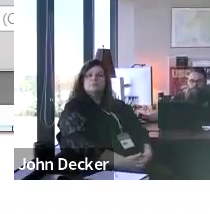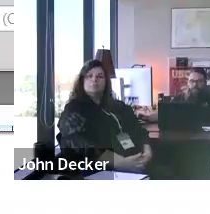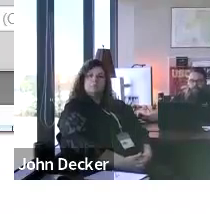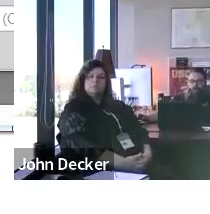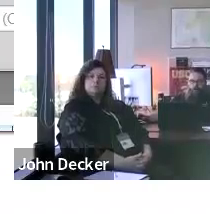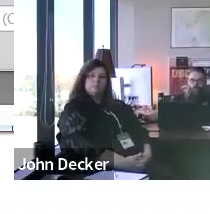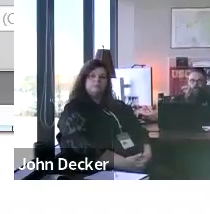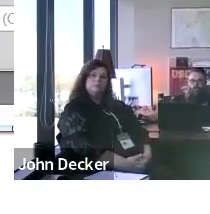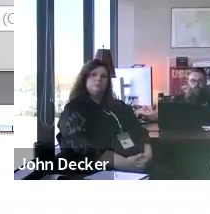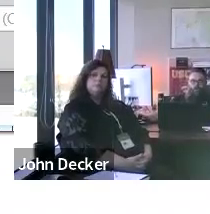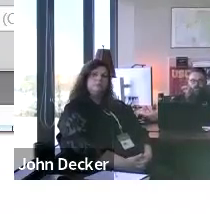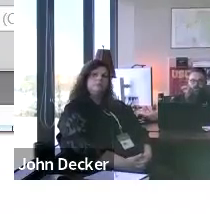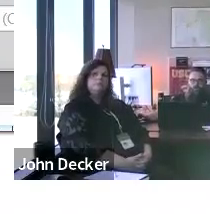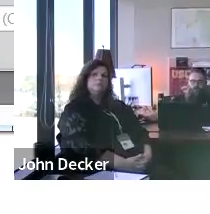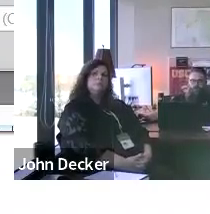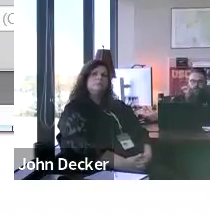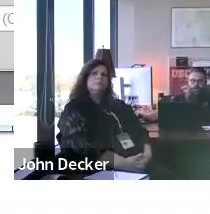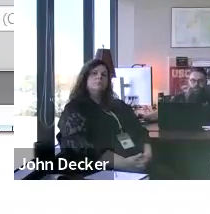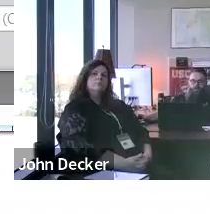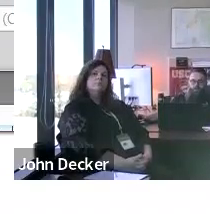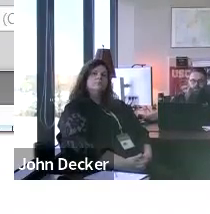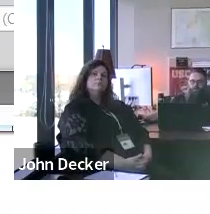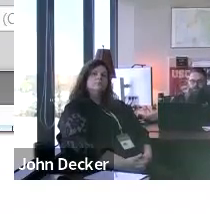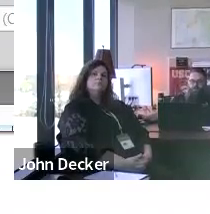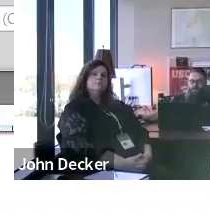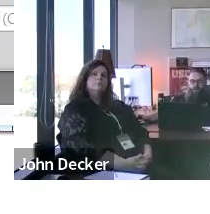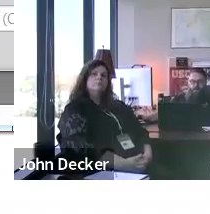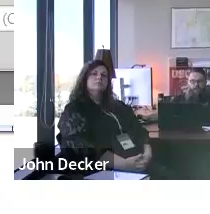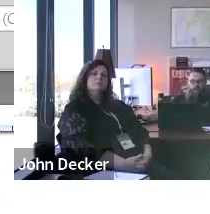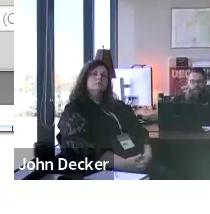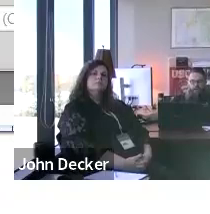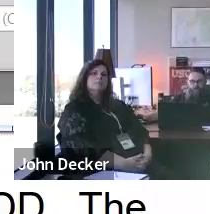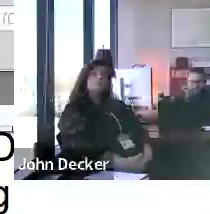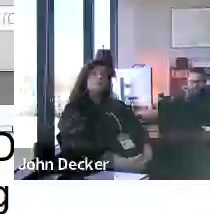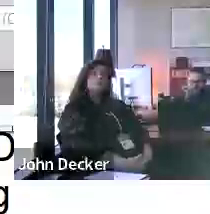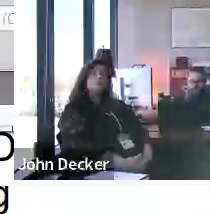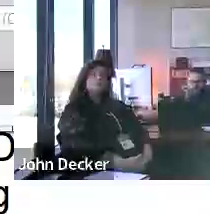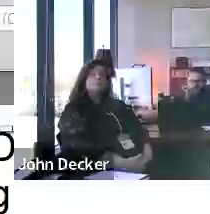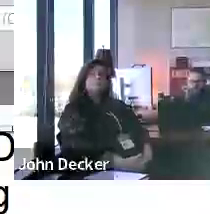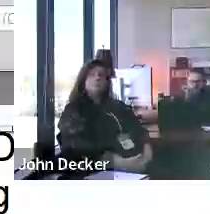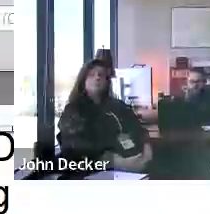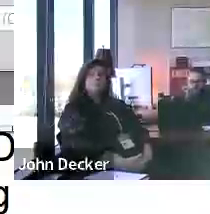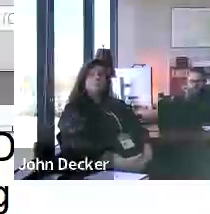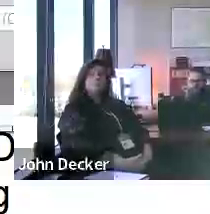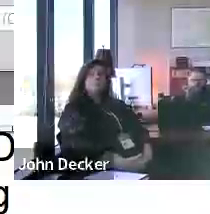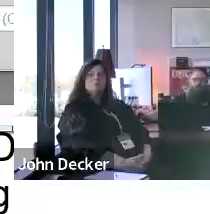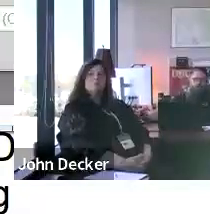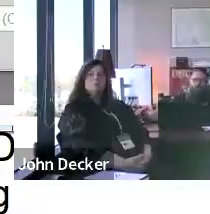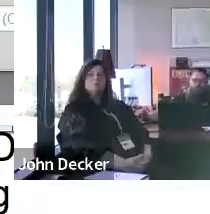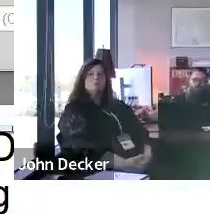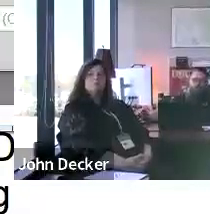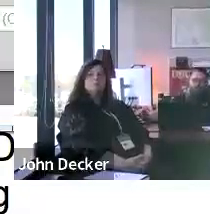services. And again, all of those rate models are available on DDS's website, and Alta has our own specific